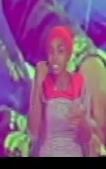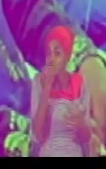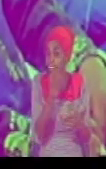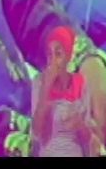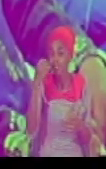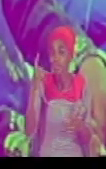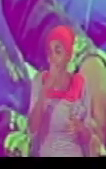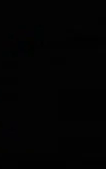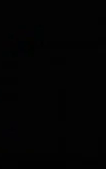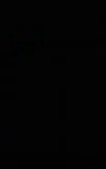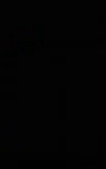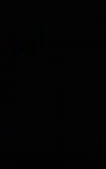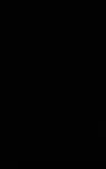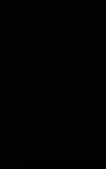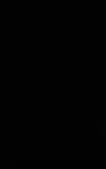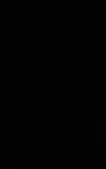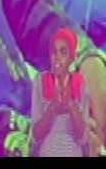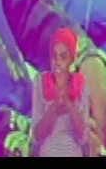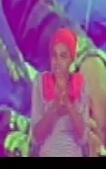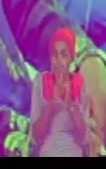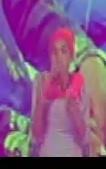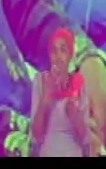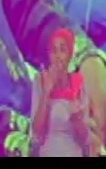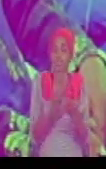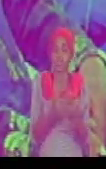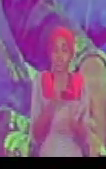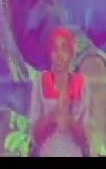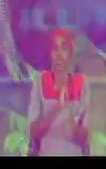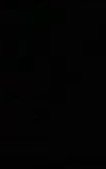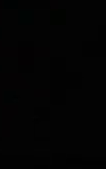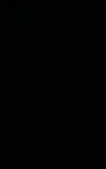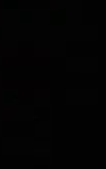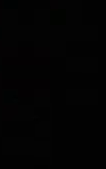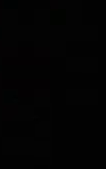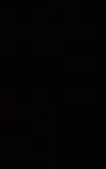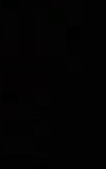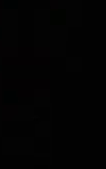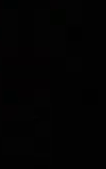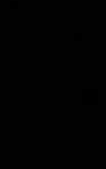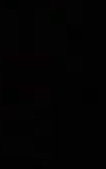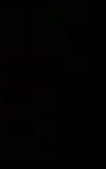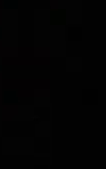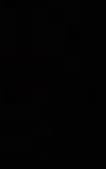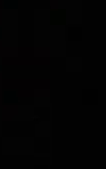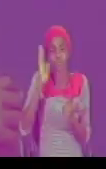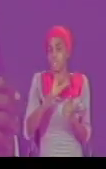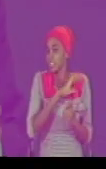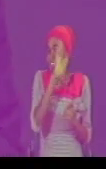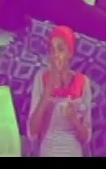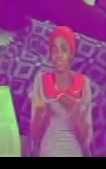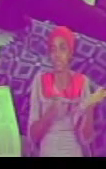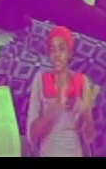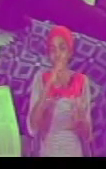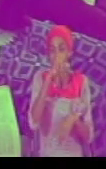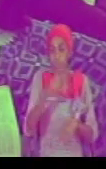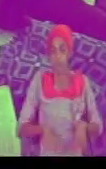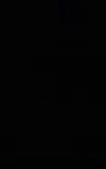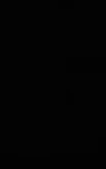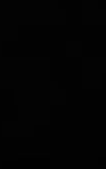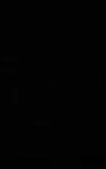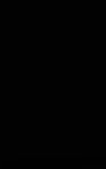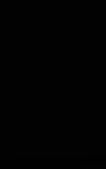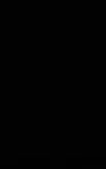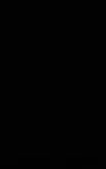you're zealous of good works. I pray that the zeal of the Lord will never leave in Jesus'